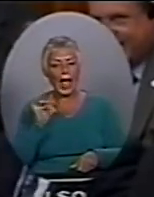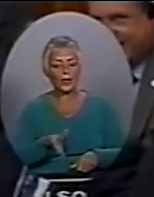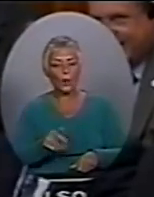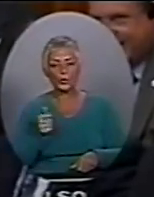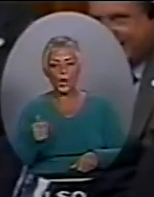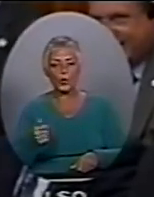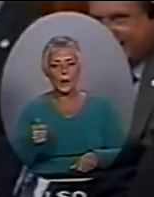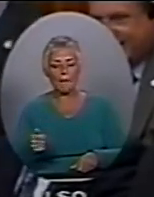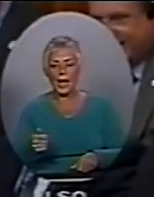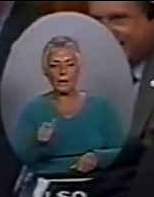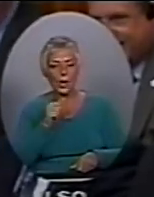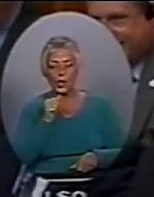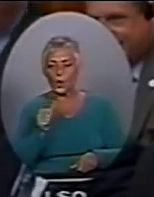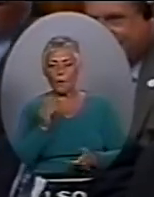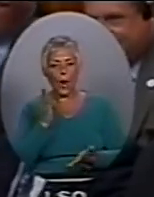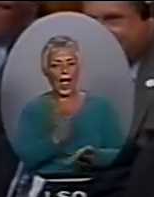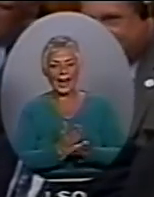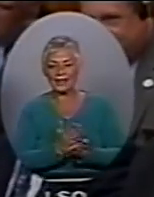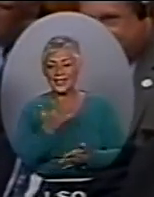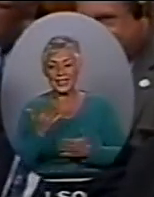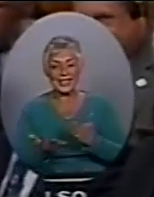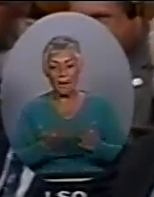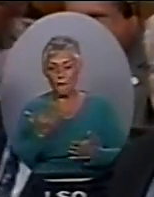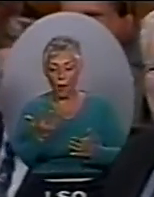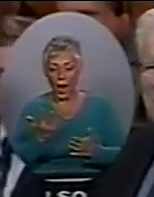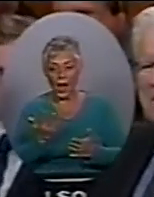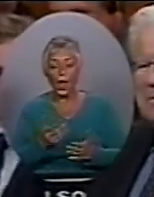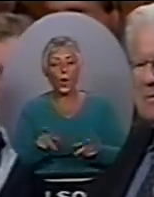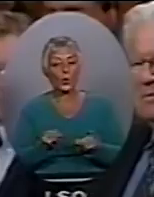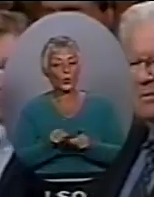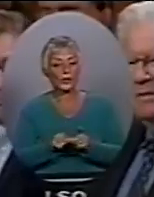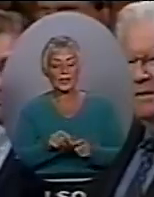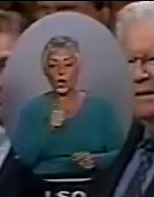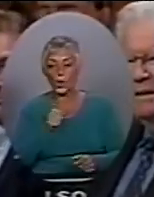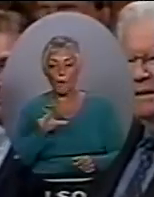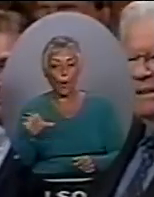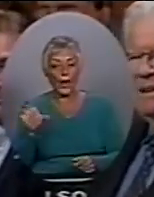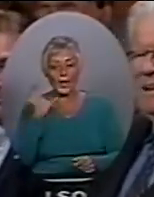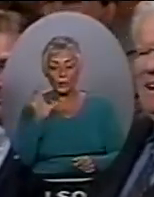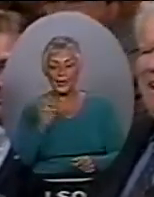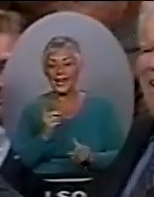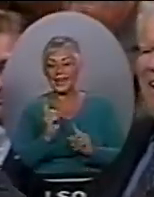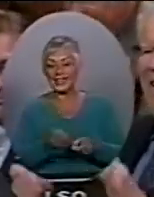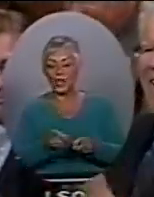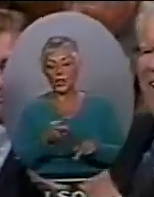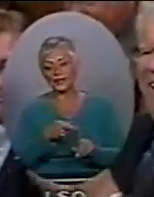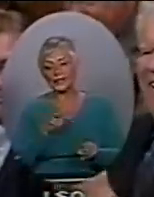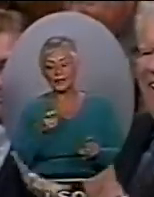NDP at some point going to show up in this House and apologize to Canadians for breaking the law?